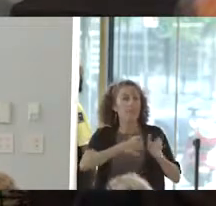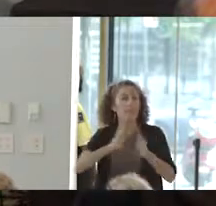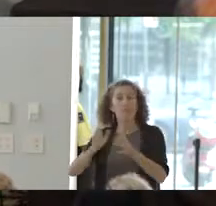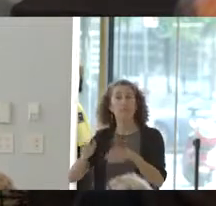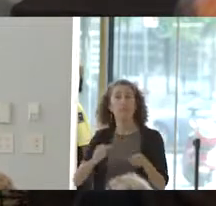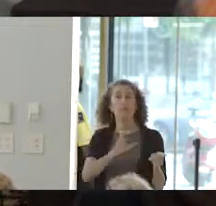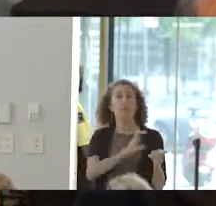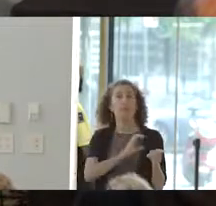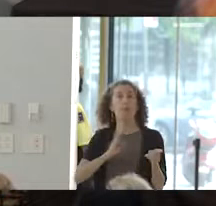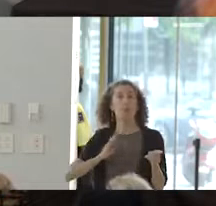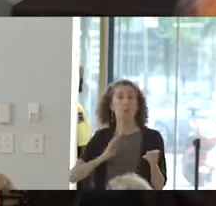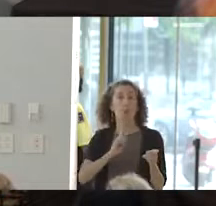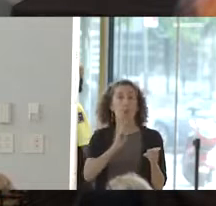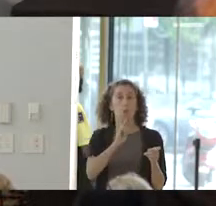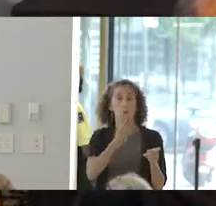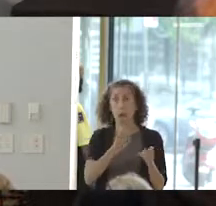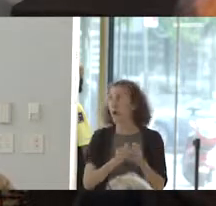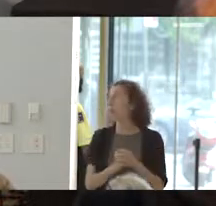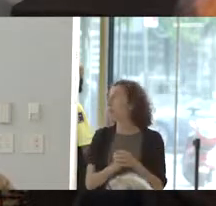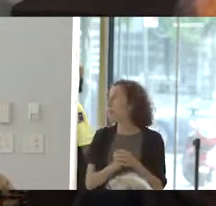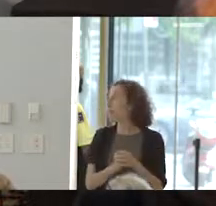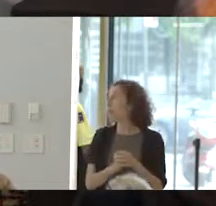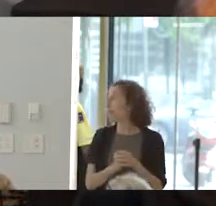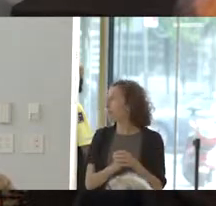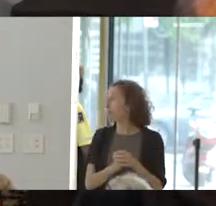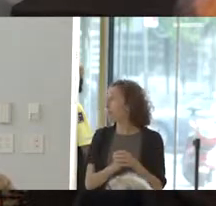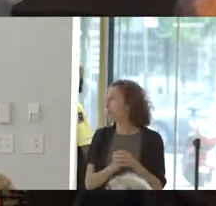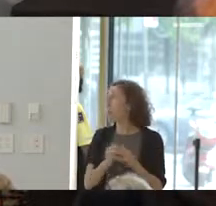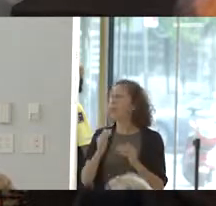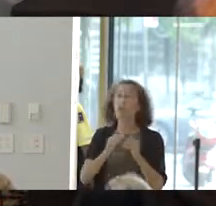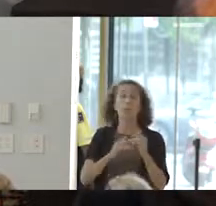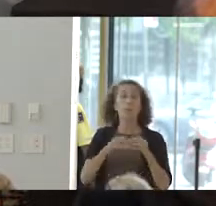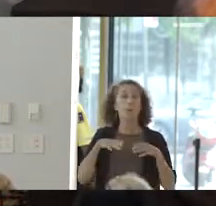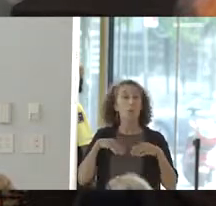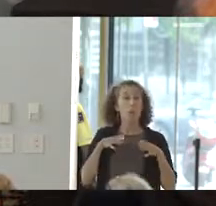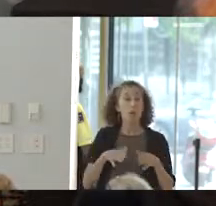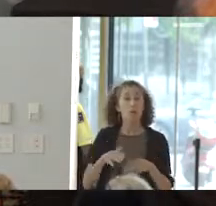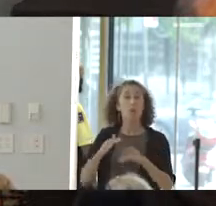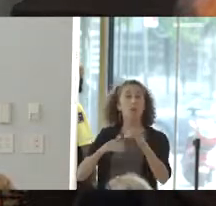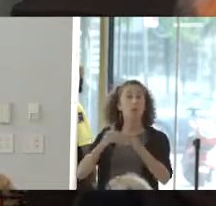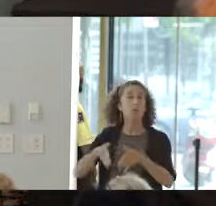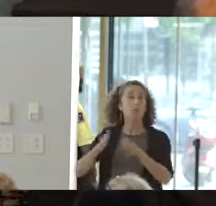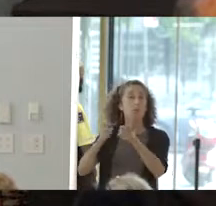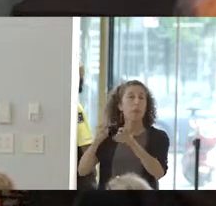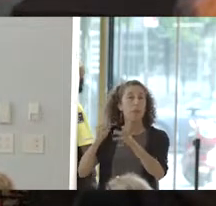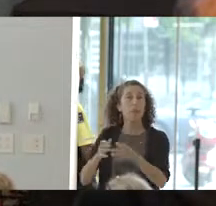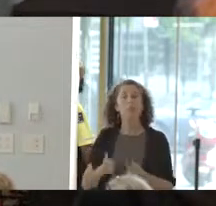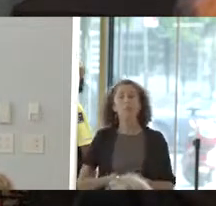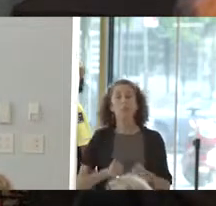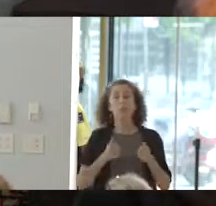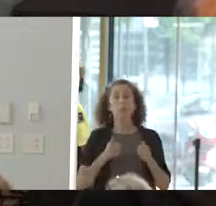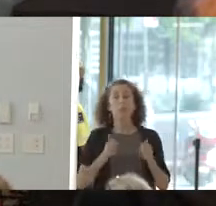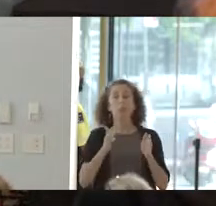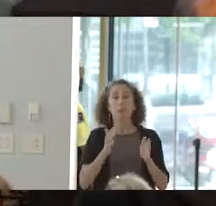Internal Resiliency Working Group, and of course other buildings owners, managers, and residents, as well as